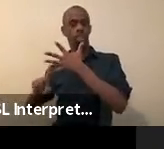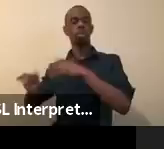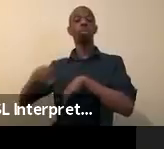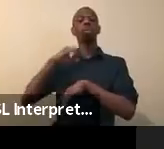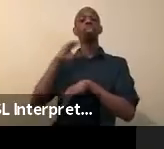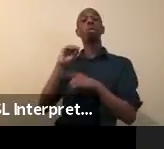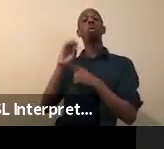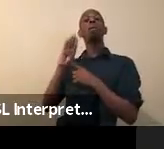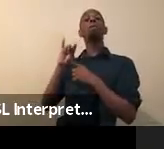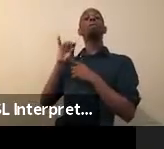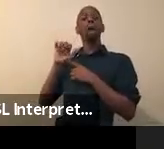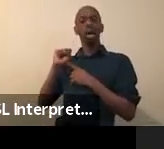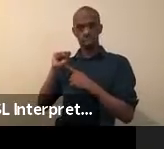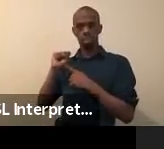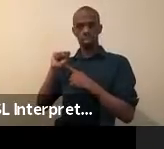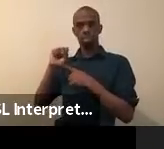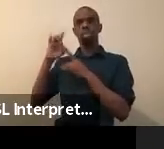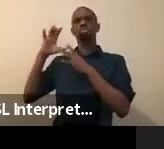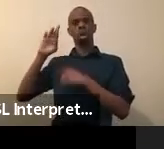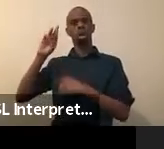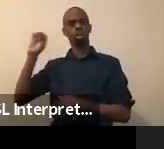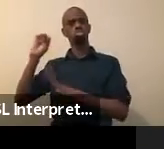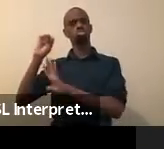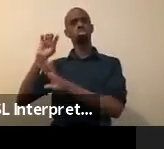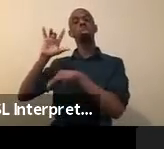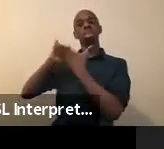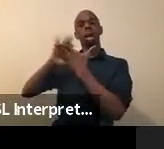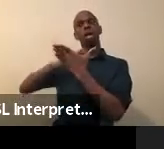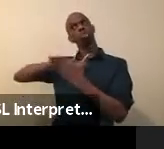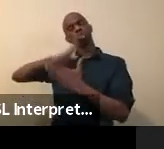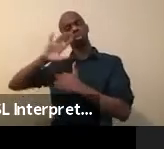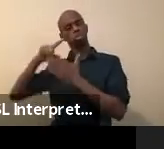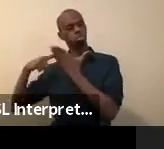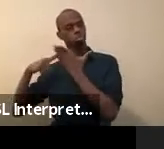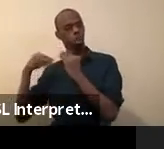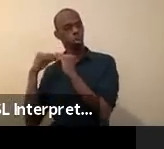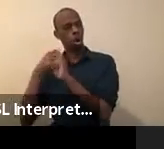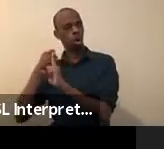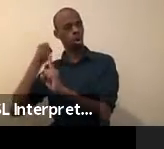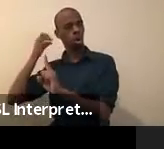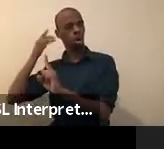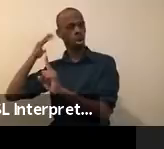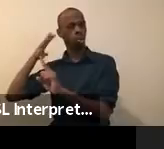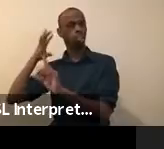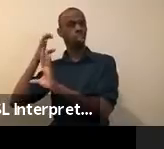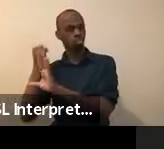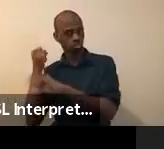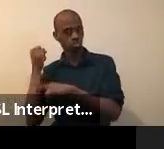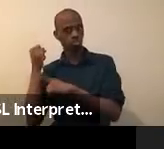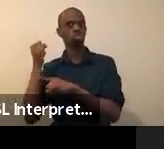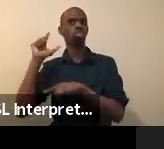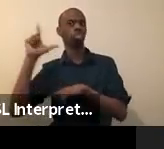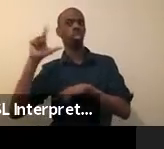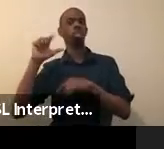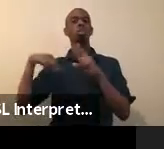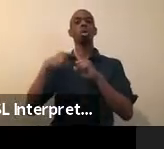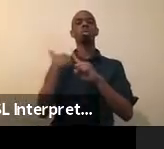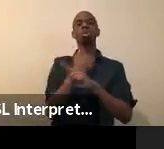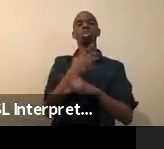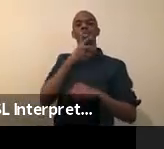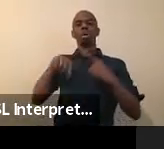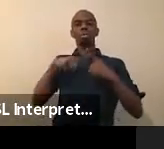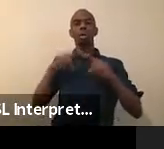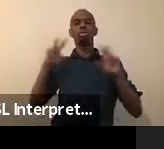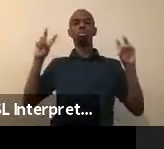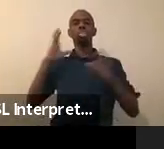is something that's I'm gonna talk about a little bit more when we get to the Stop Asian Hate hashtag, as well